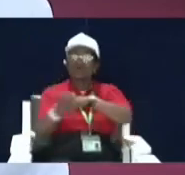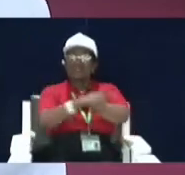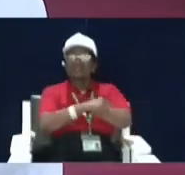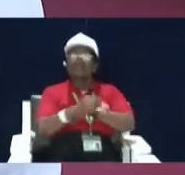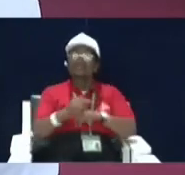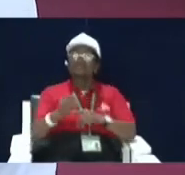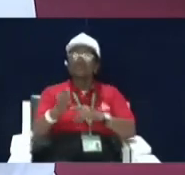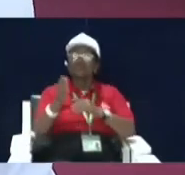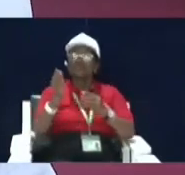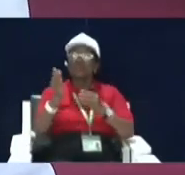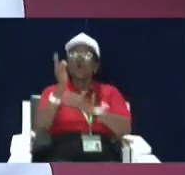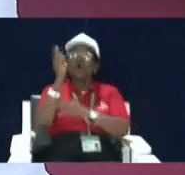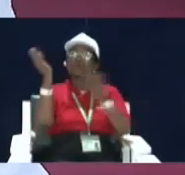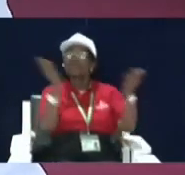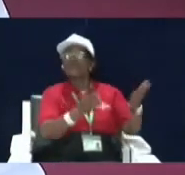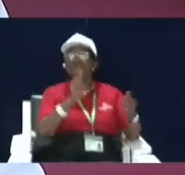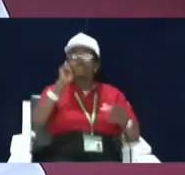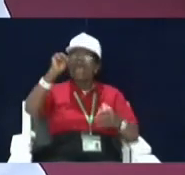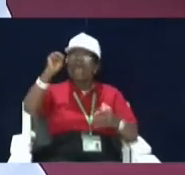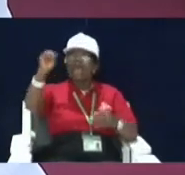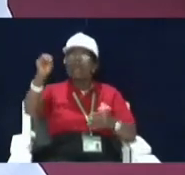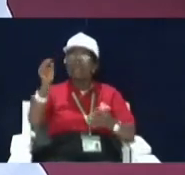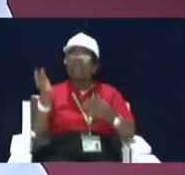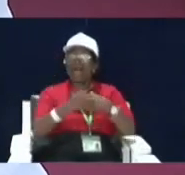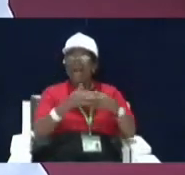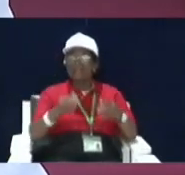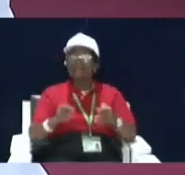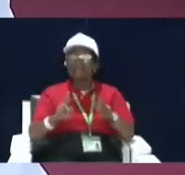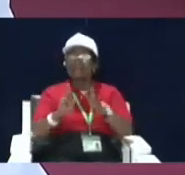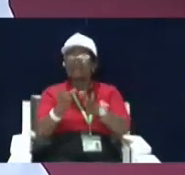reversed the irreversible.